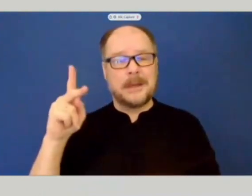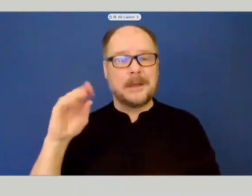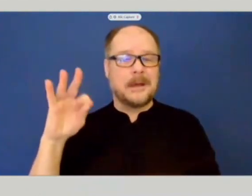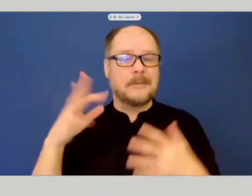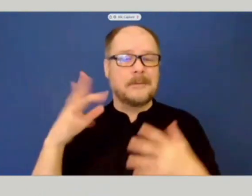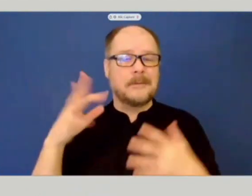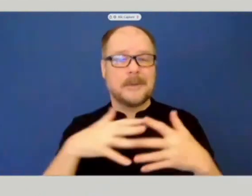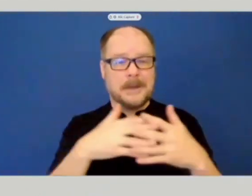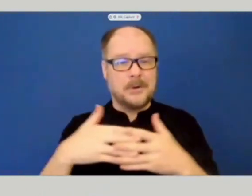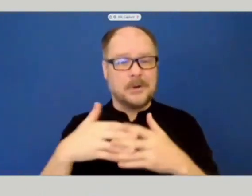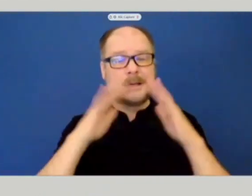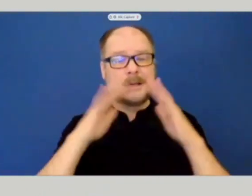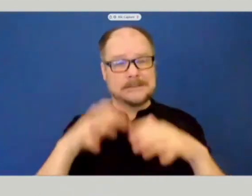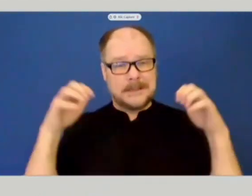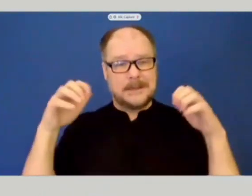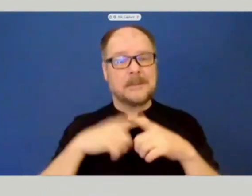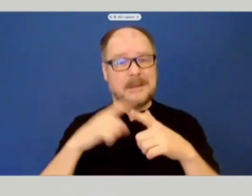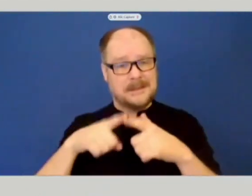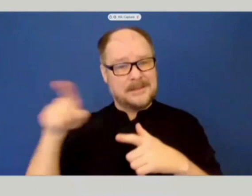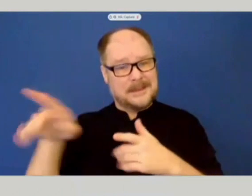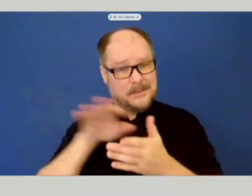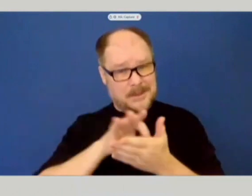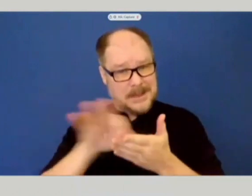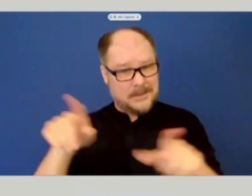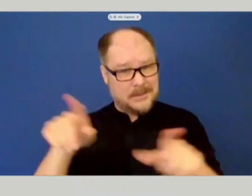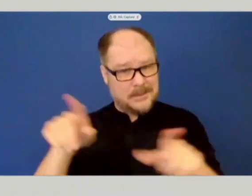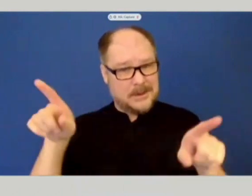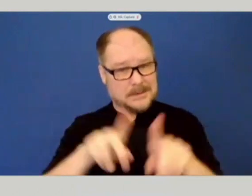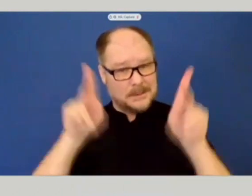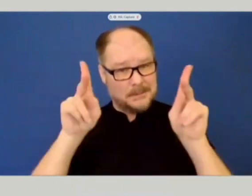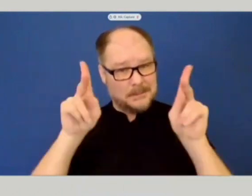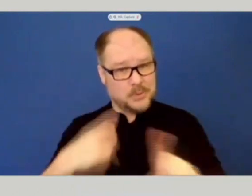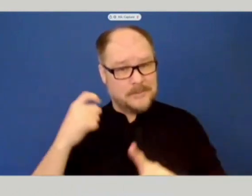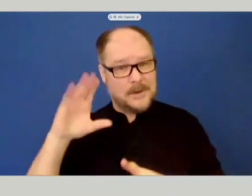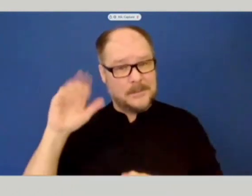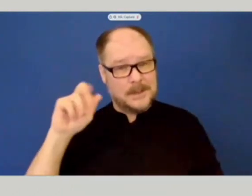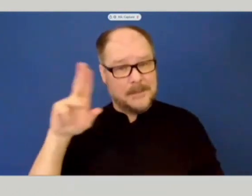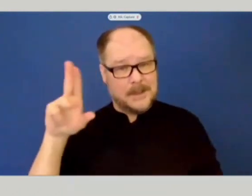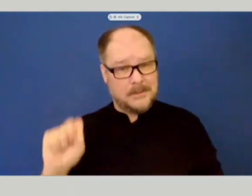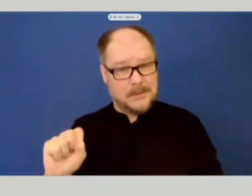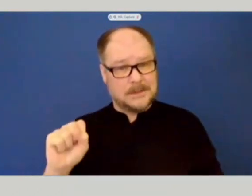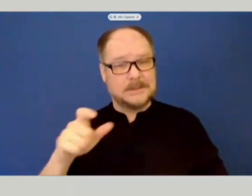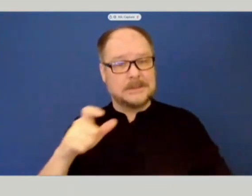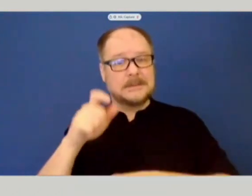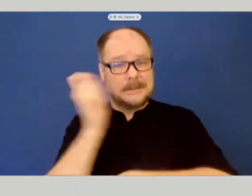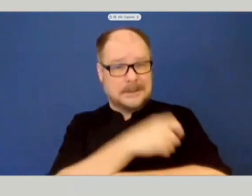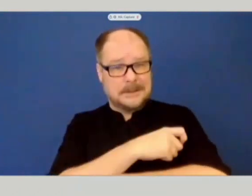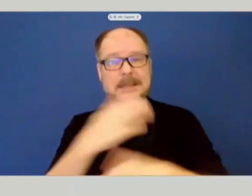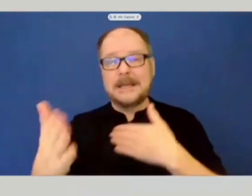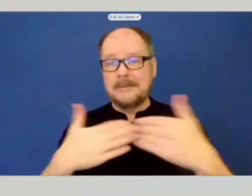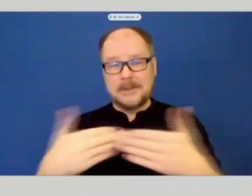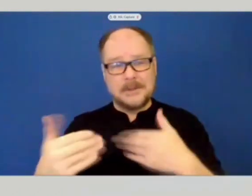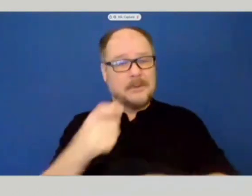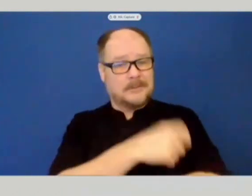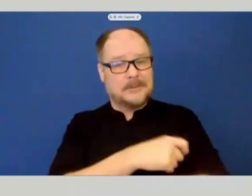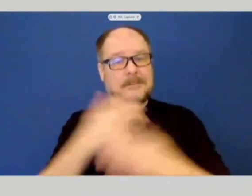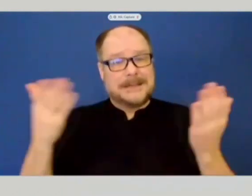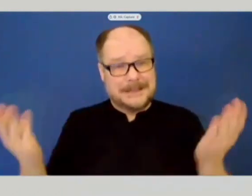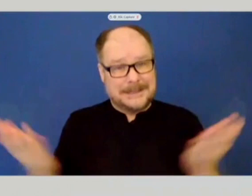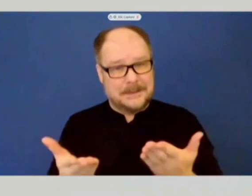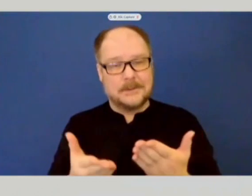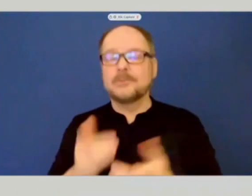be registered or counted as someone from Cabarrus County who's been vaccinated, even though they got the vaccine here.